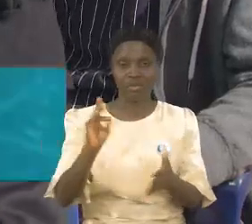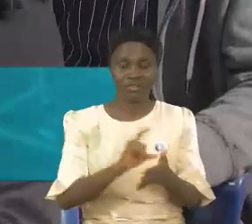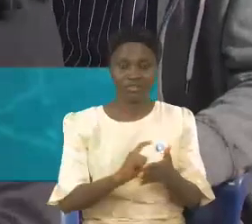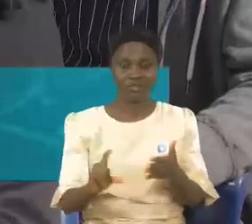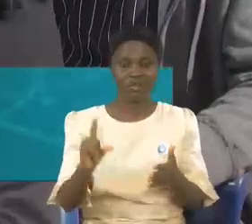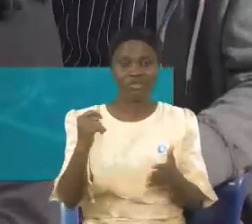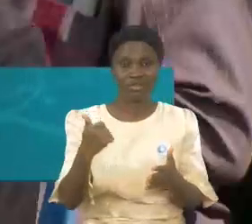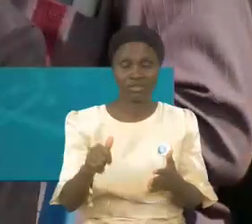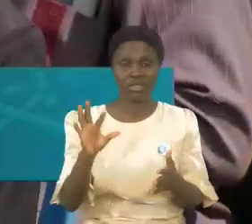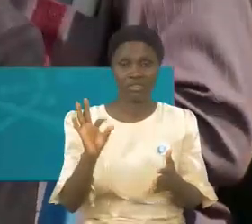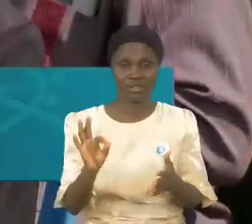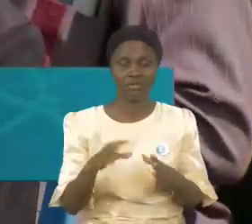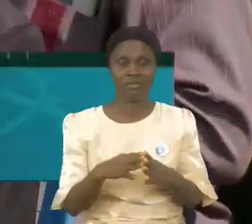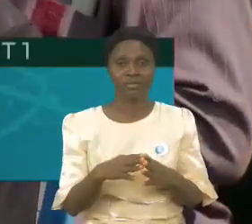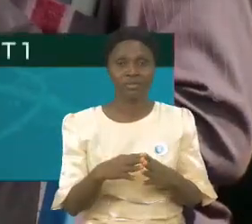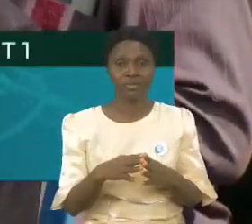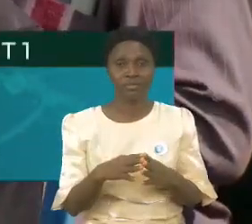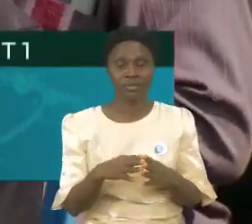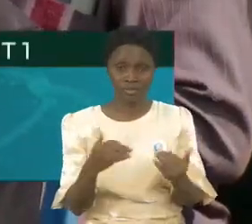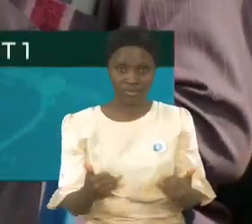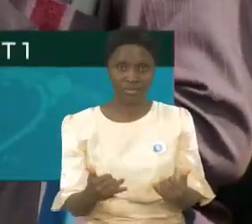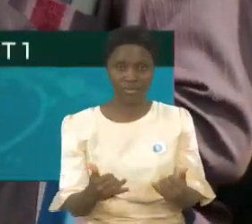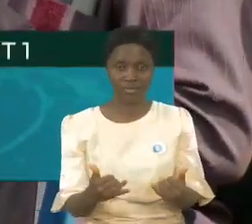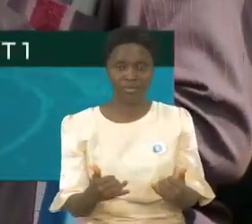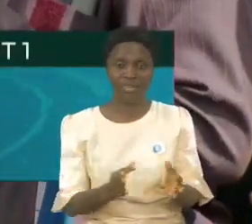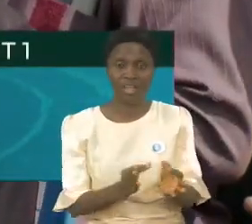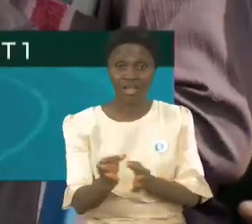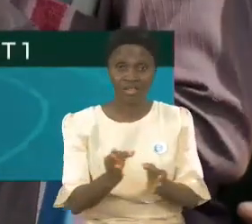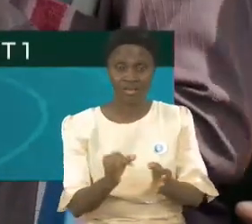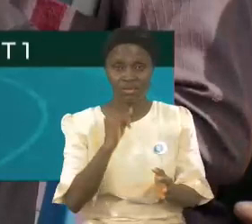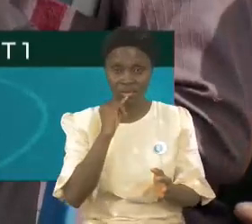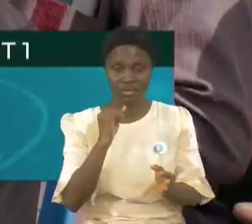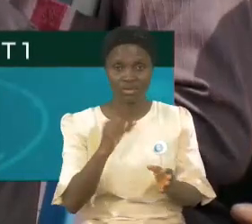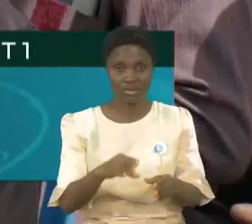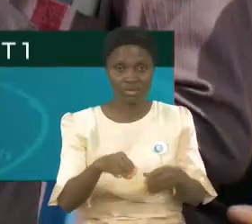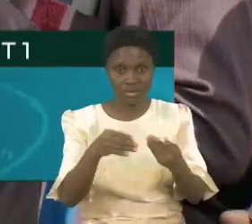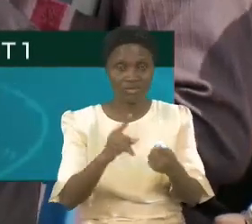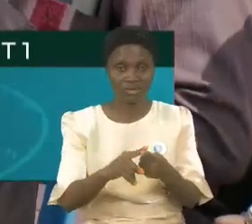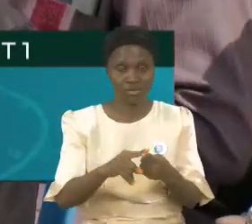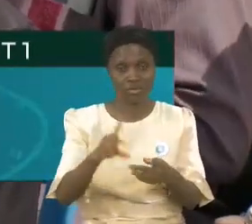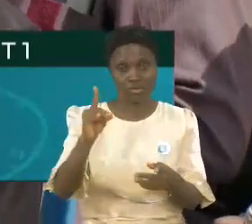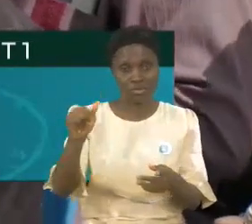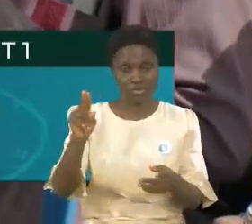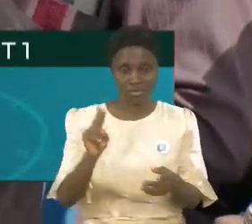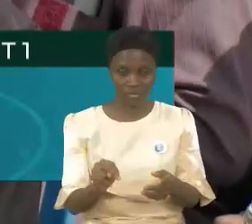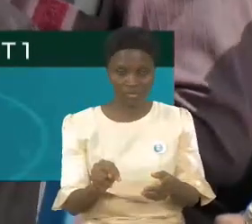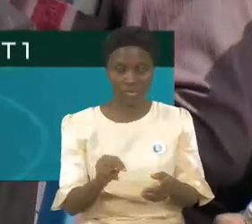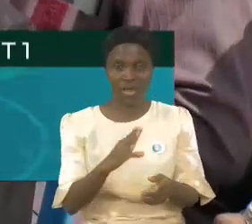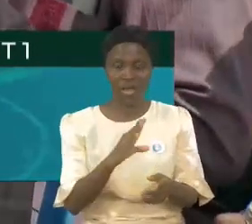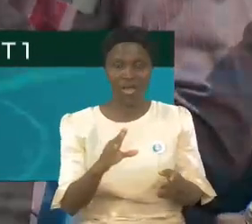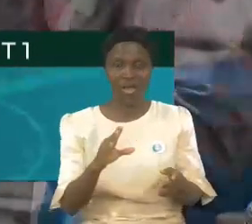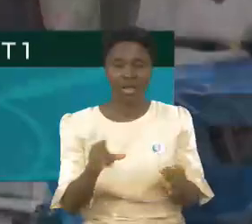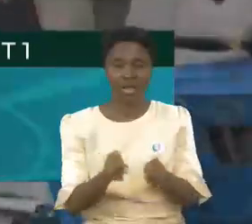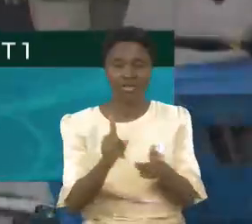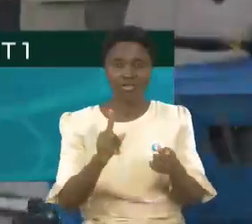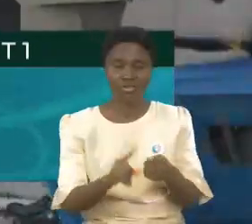from verse 19. Now, explanation is being given to Daniel as to what all these beasts, what they